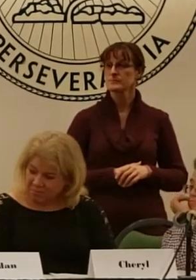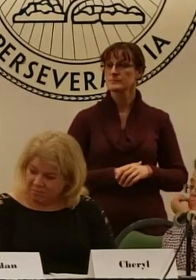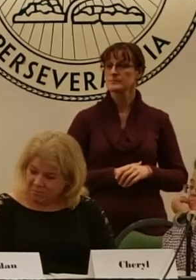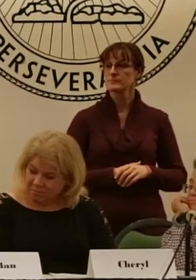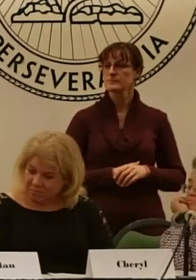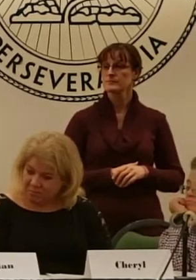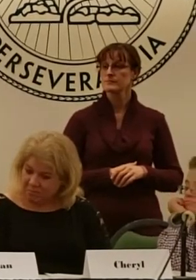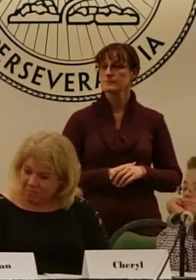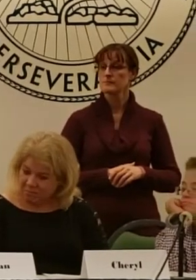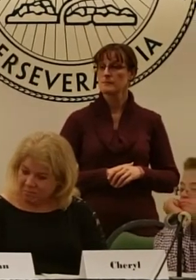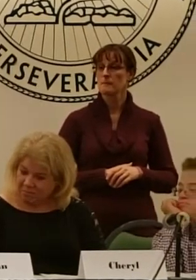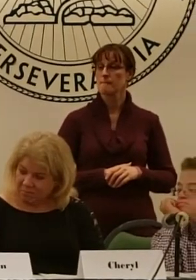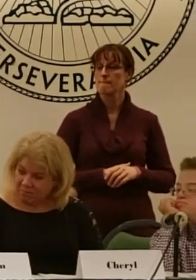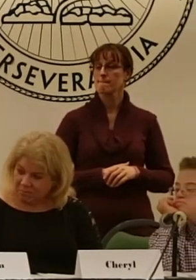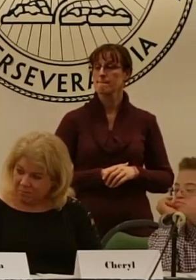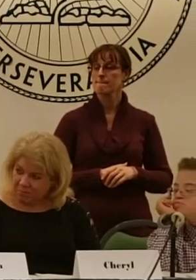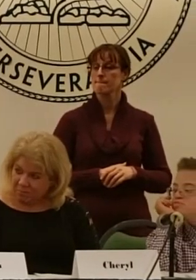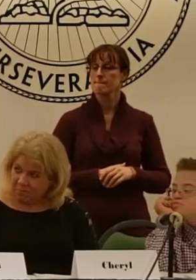all